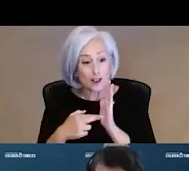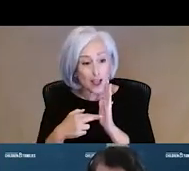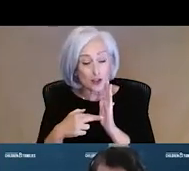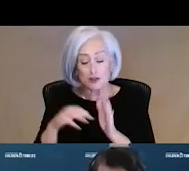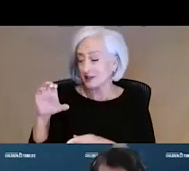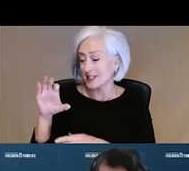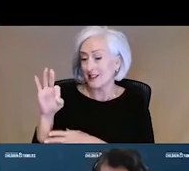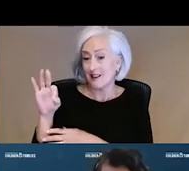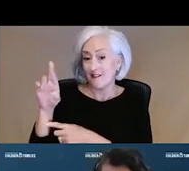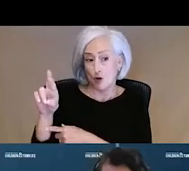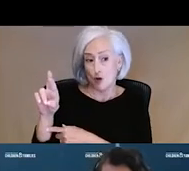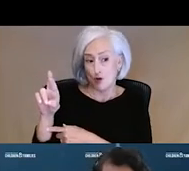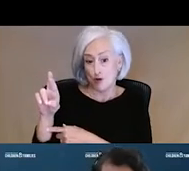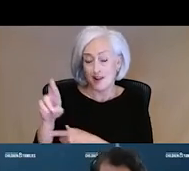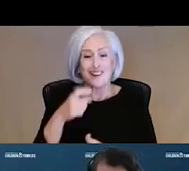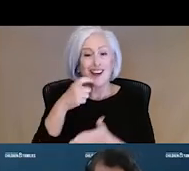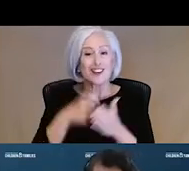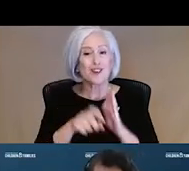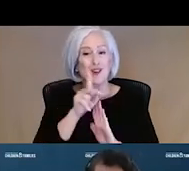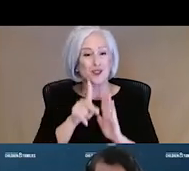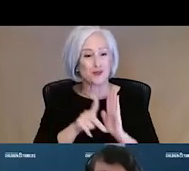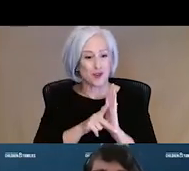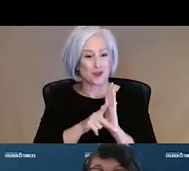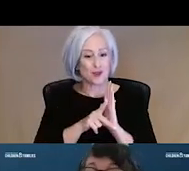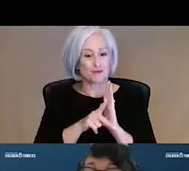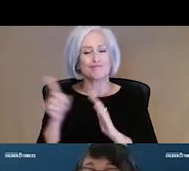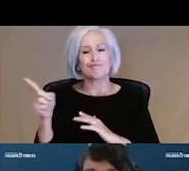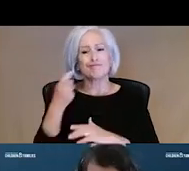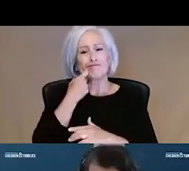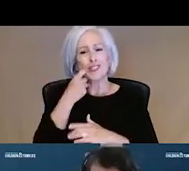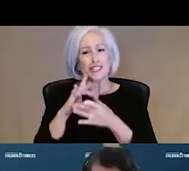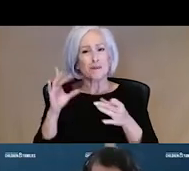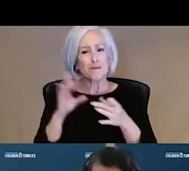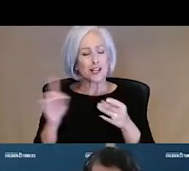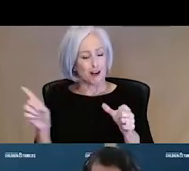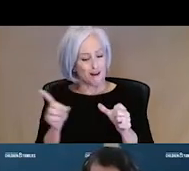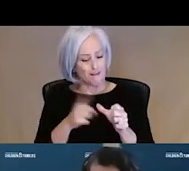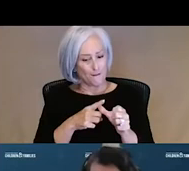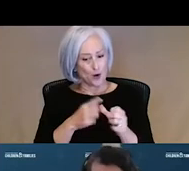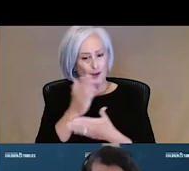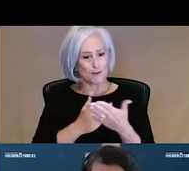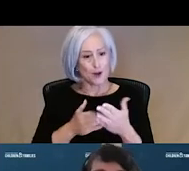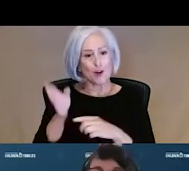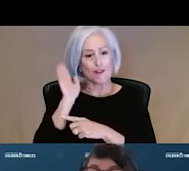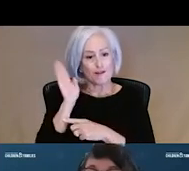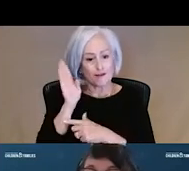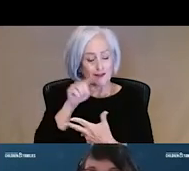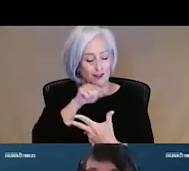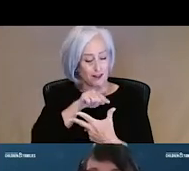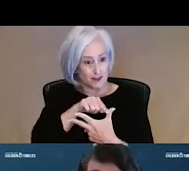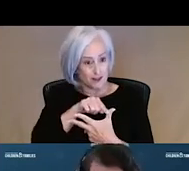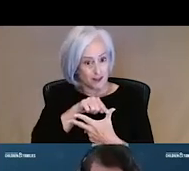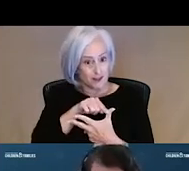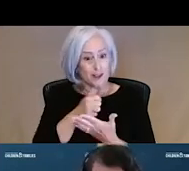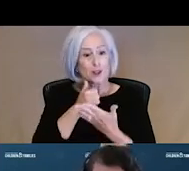Dawson mentioned, this is the first in a series of trainings designed to support FVPSA grantees to effectively manage their